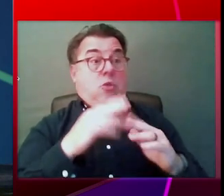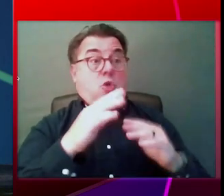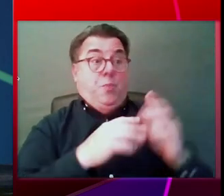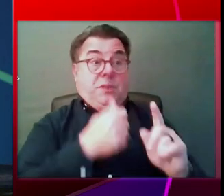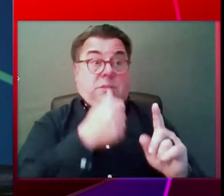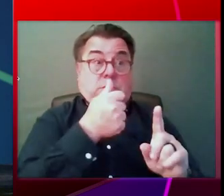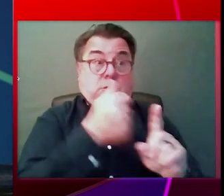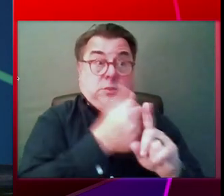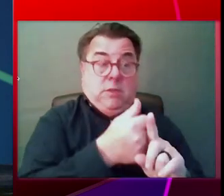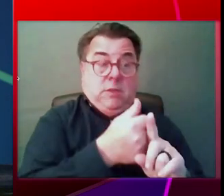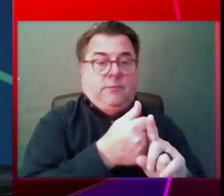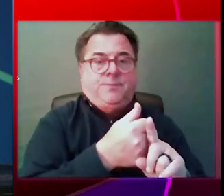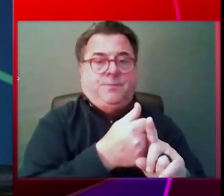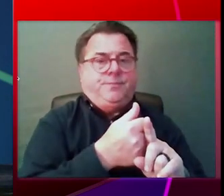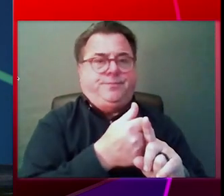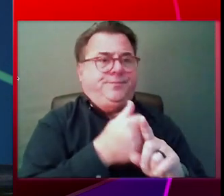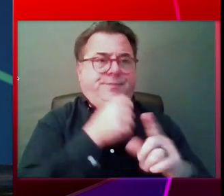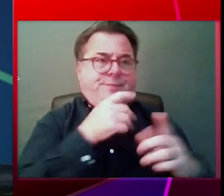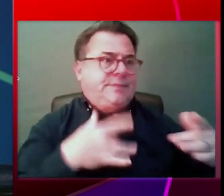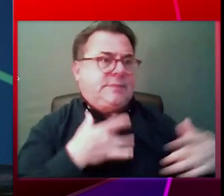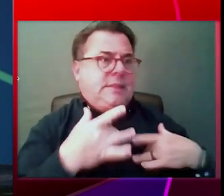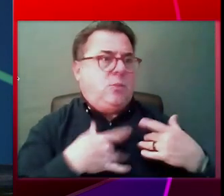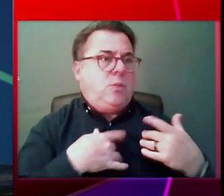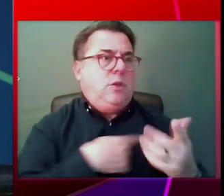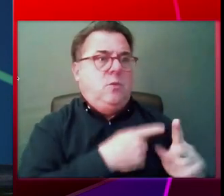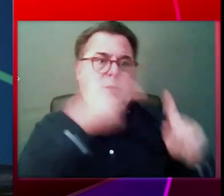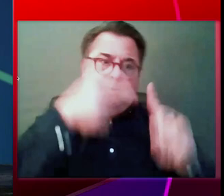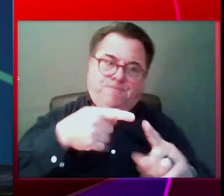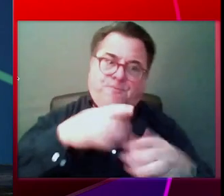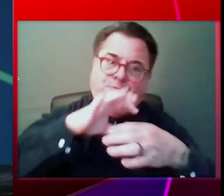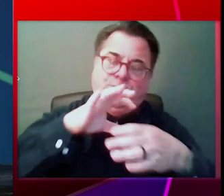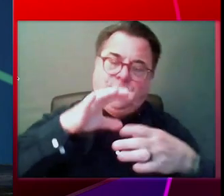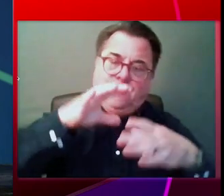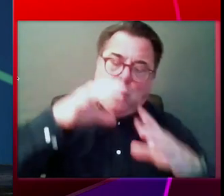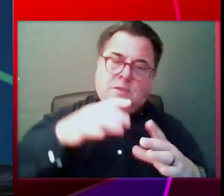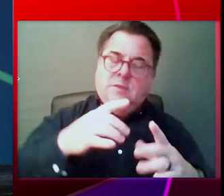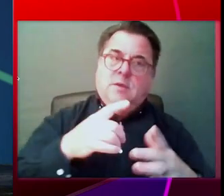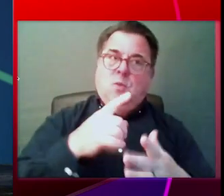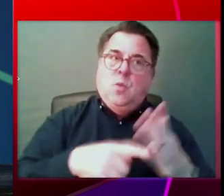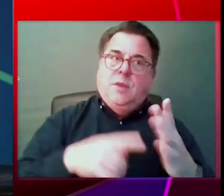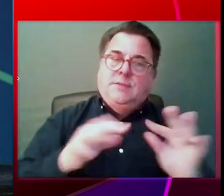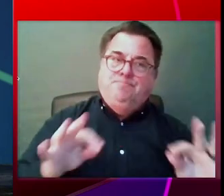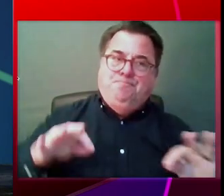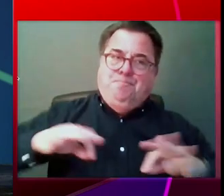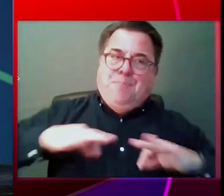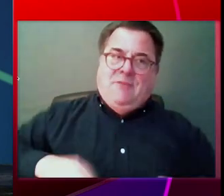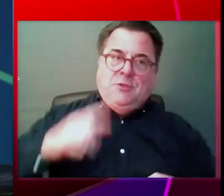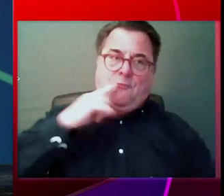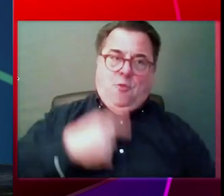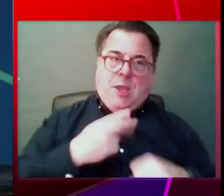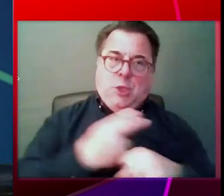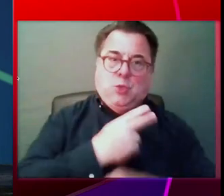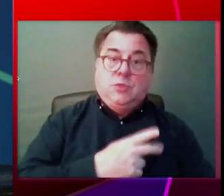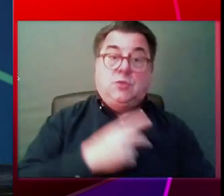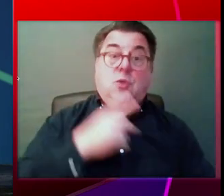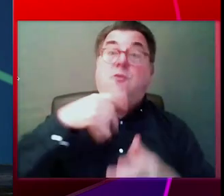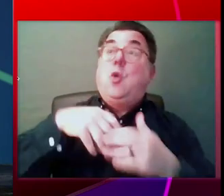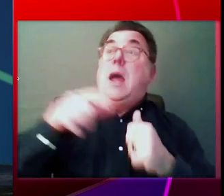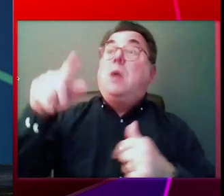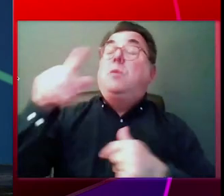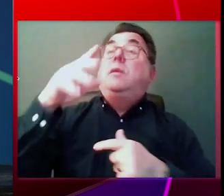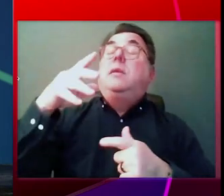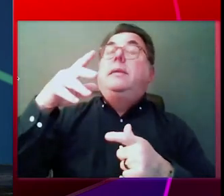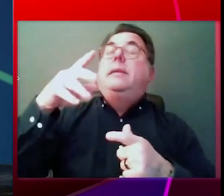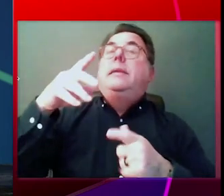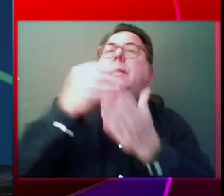which is not really exciting when you want to get to the features that deliver value to your users, or you have to go out to the market and cobble together a